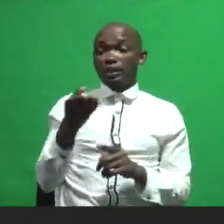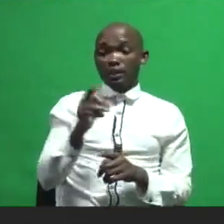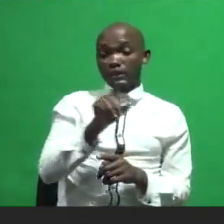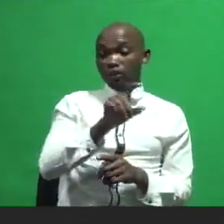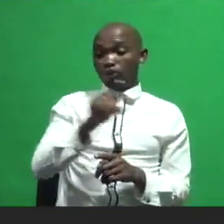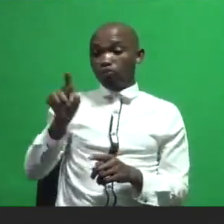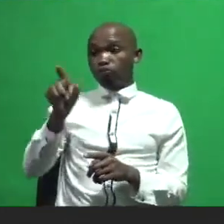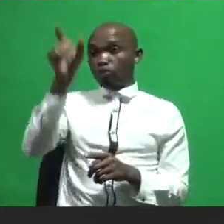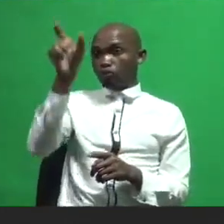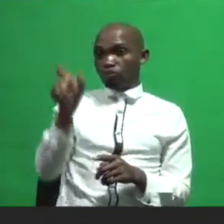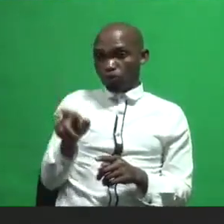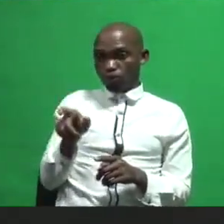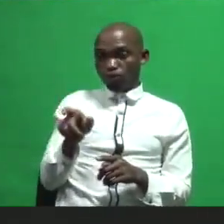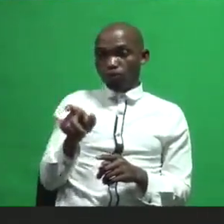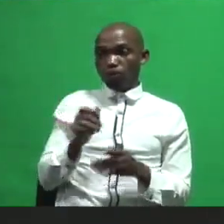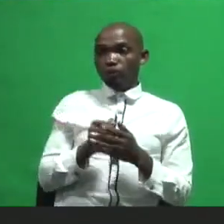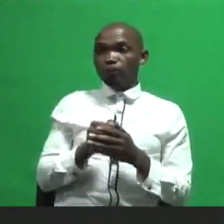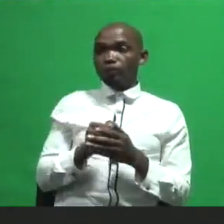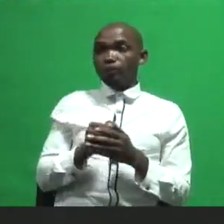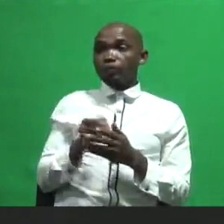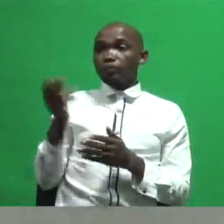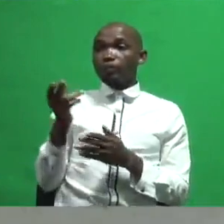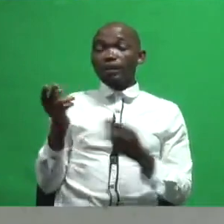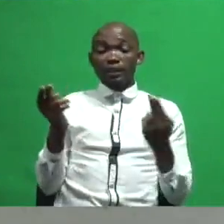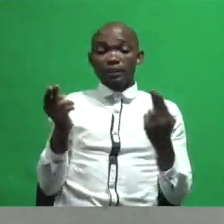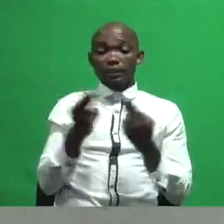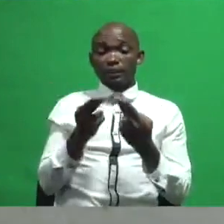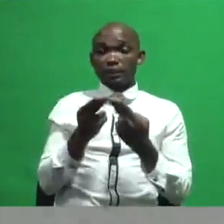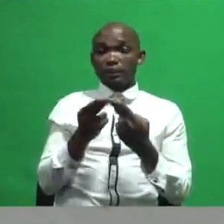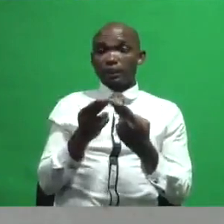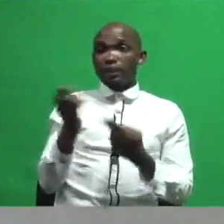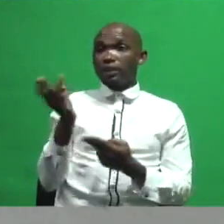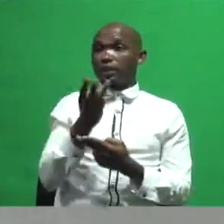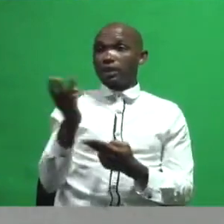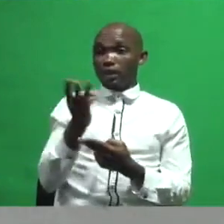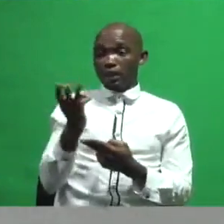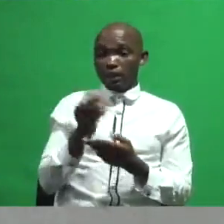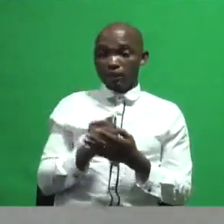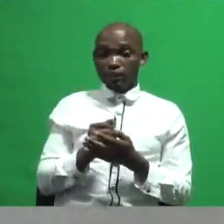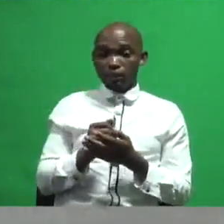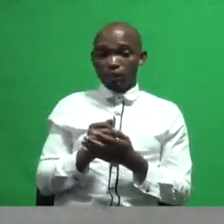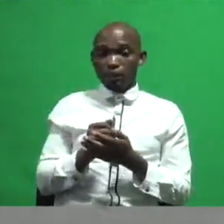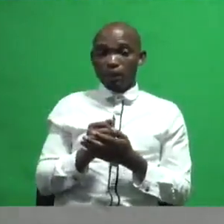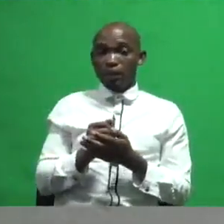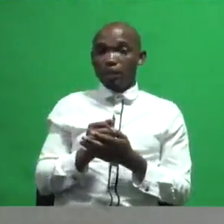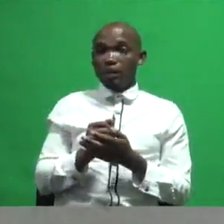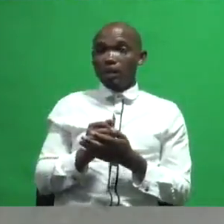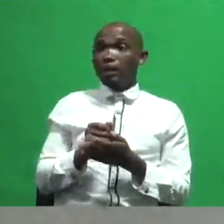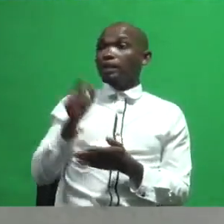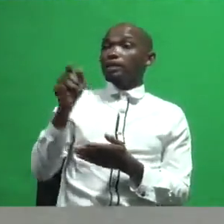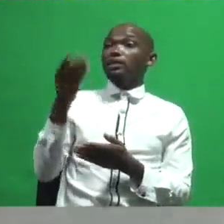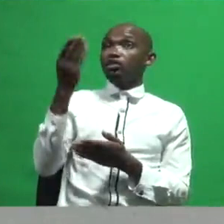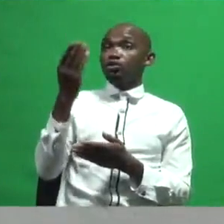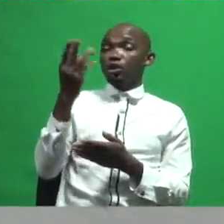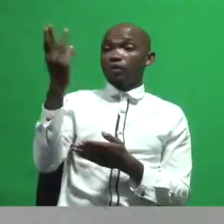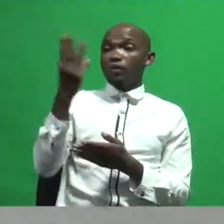okay. Therefore, we have observed that these three and these also